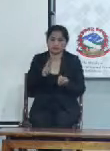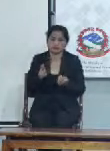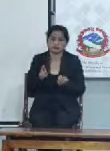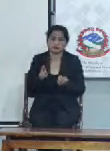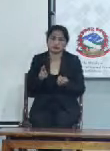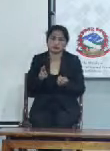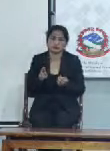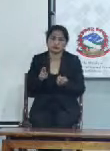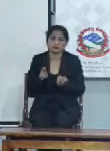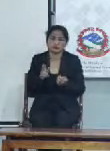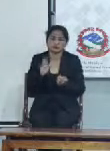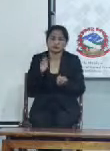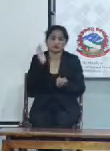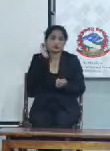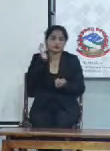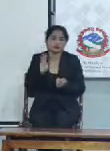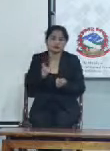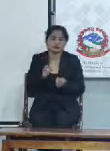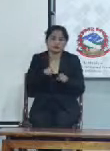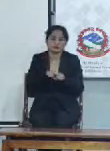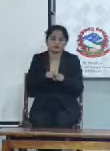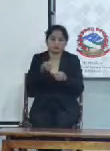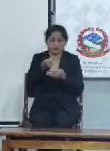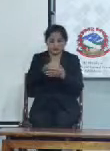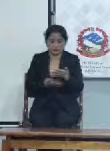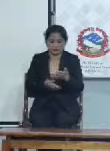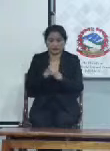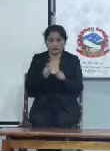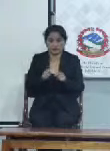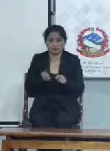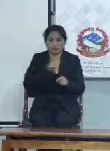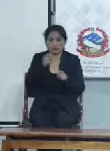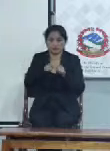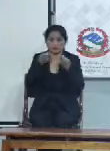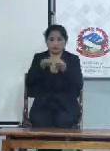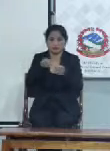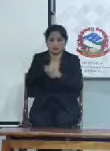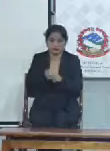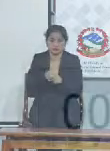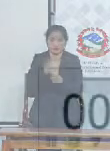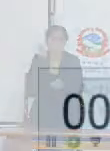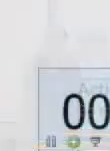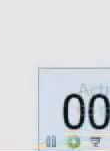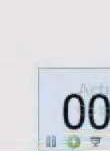radio operators, creating the list of amateur radio operators.